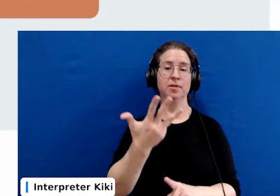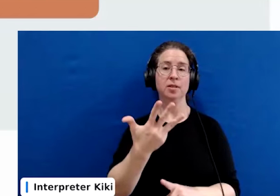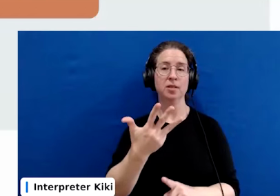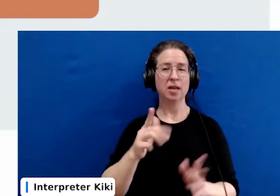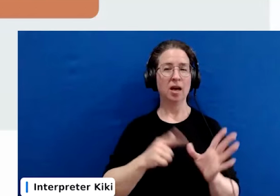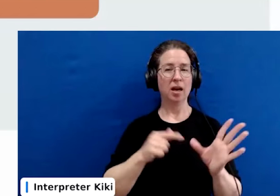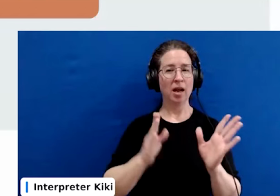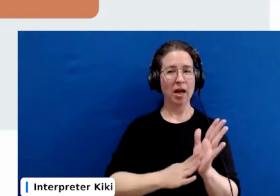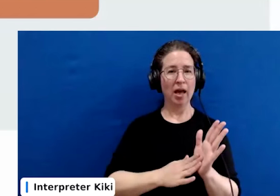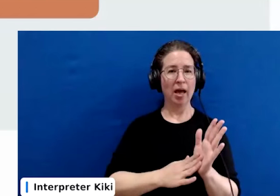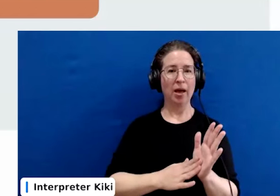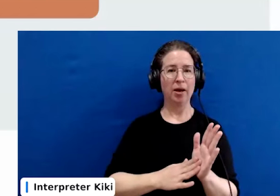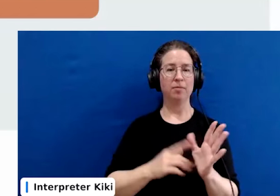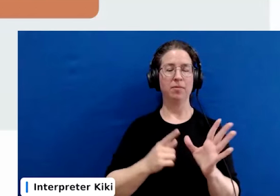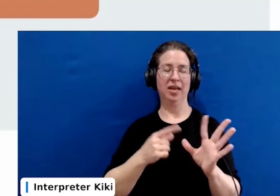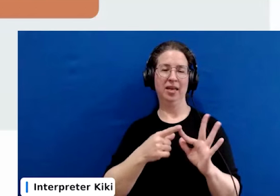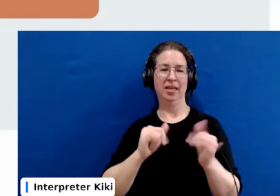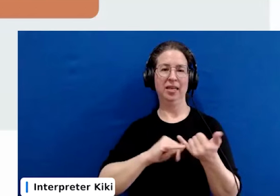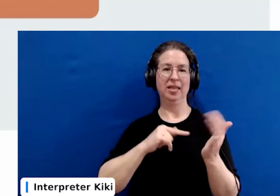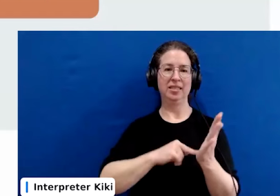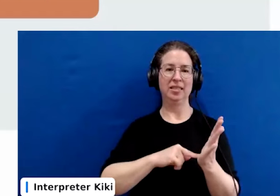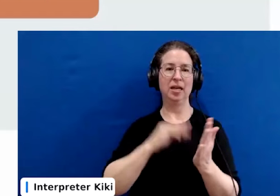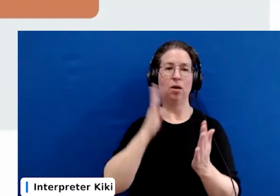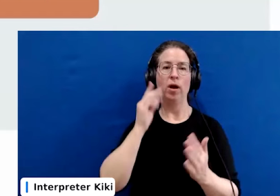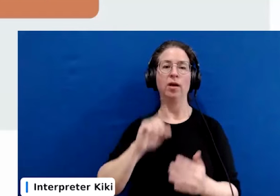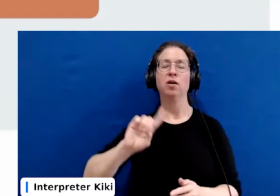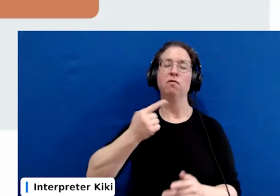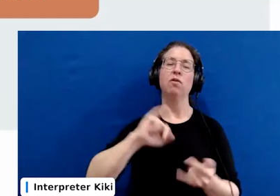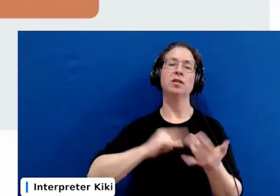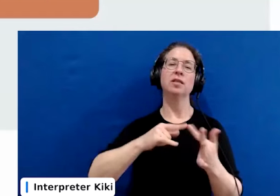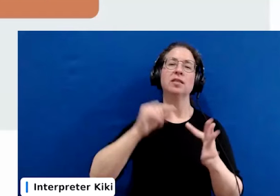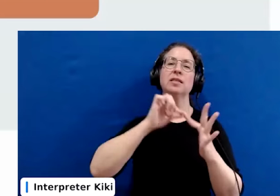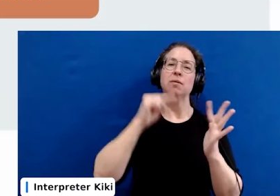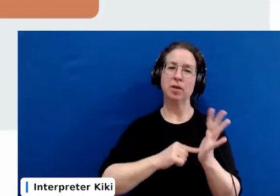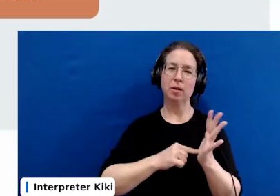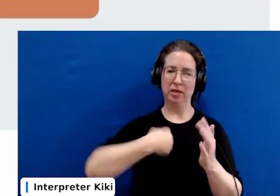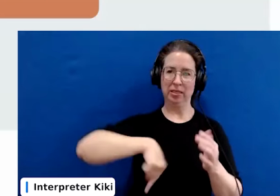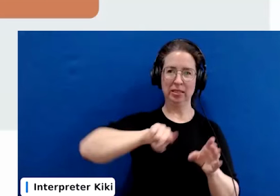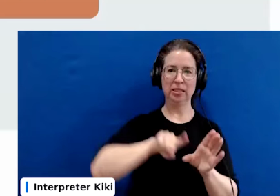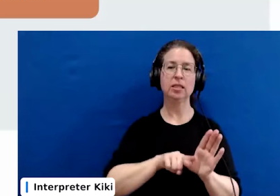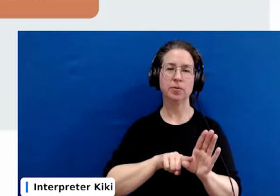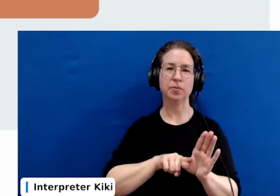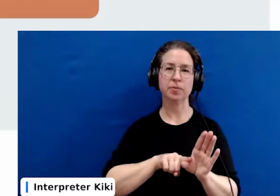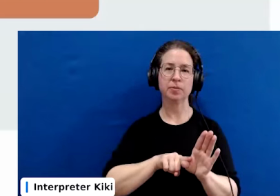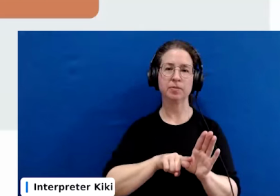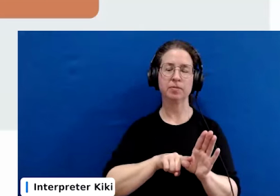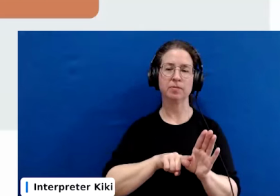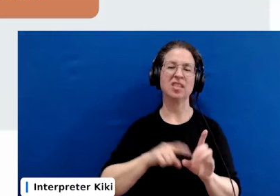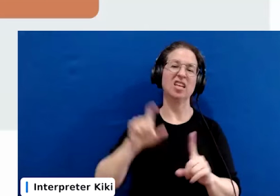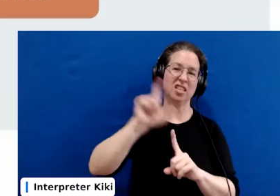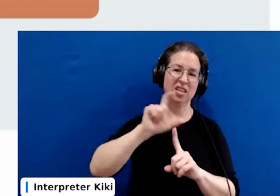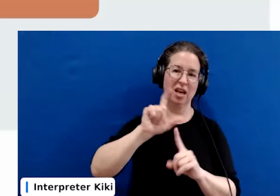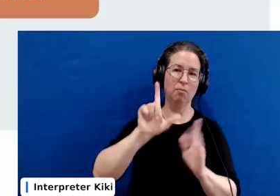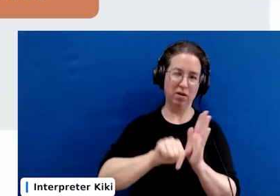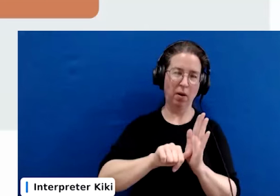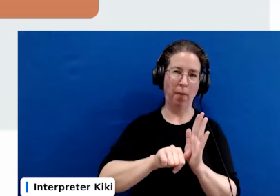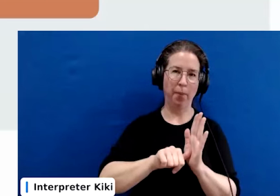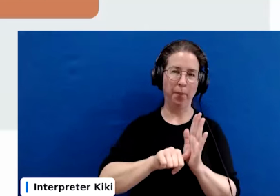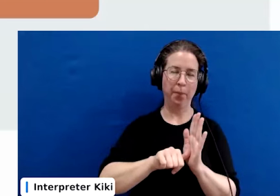Eastern Standard Time, Tuesday, the 1st of September, 2026. So this is Canberra, Melbourne, Sydney